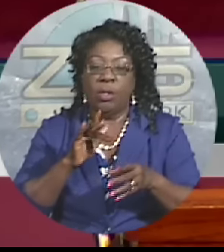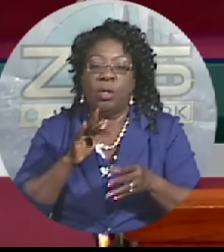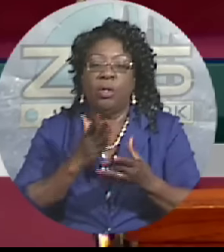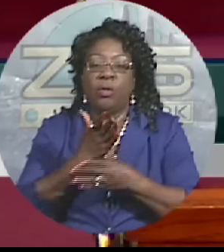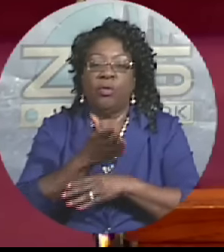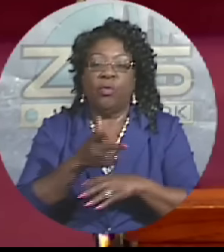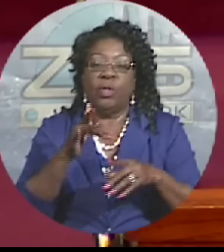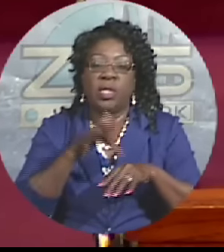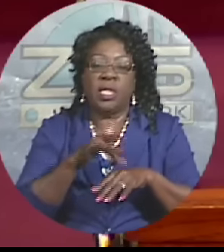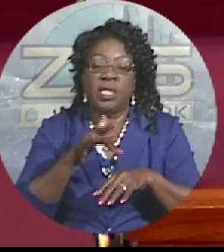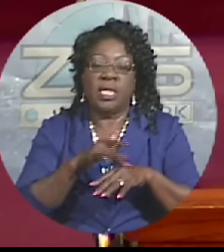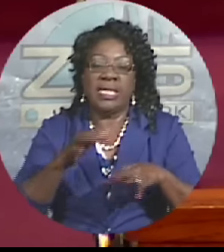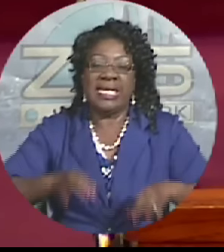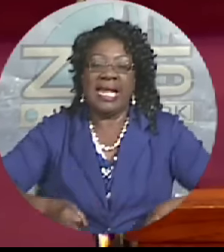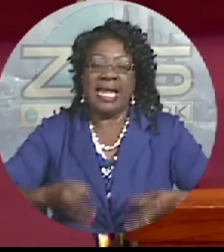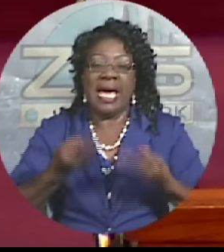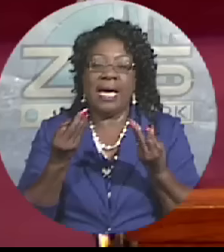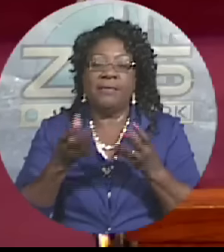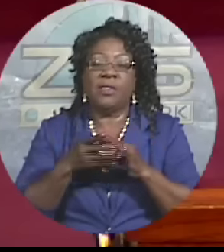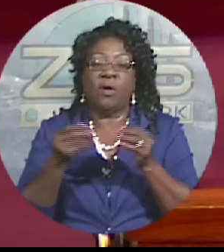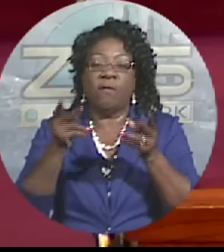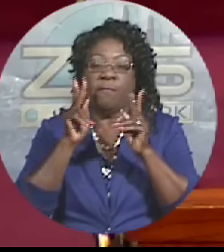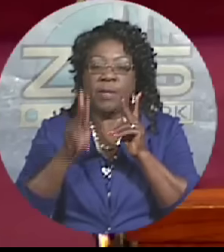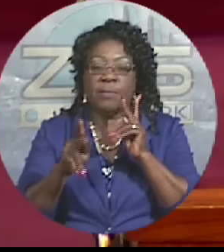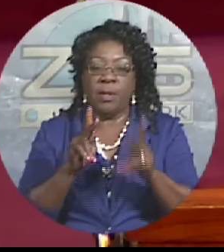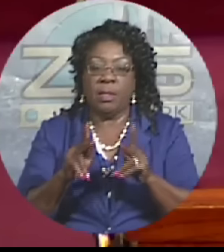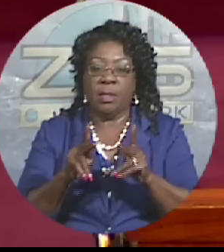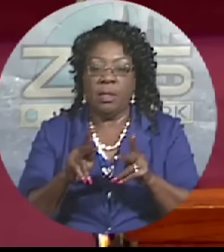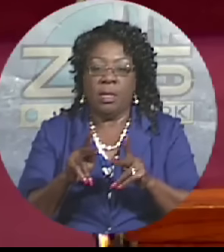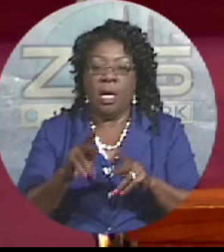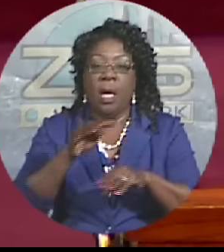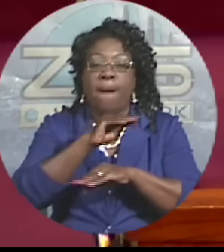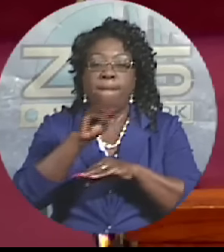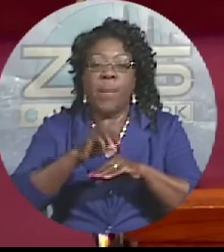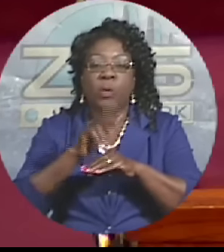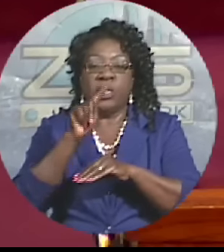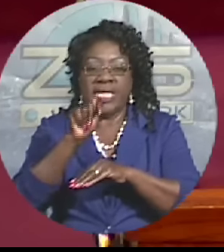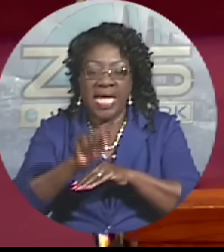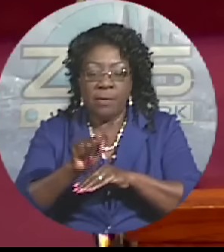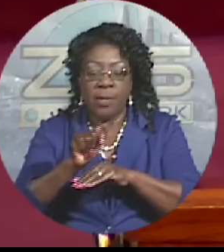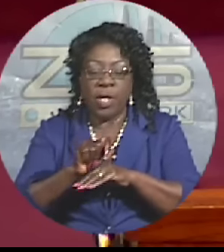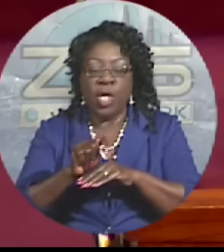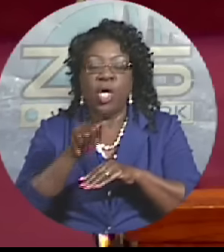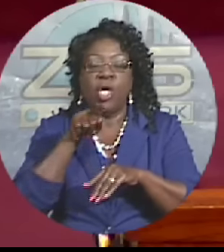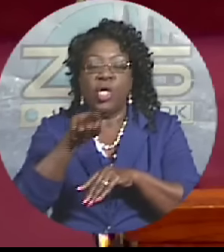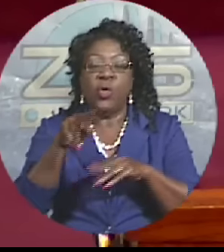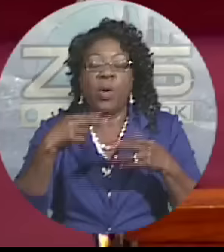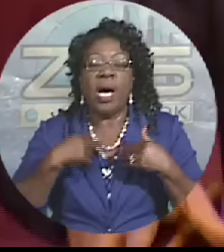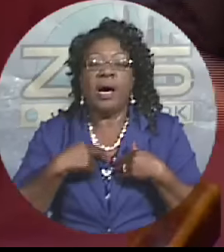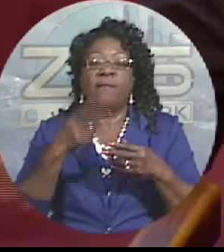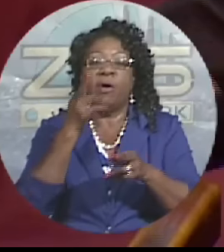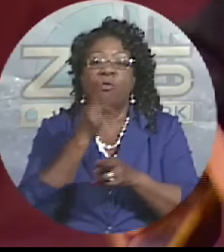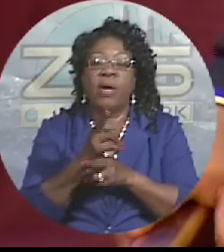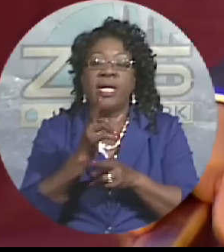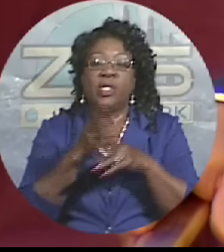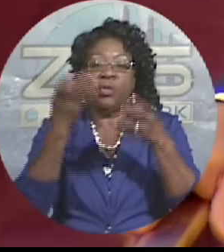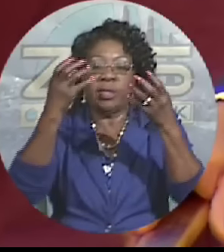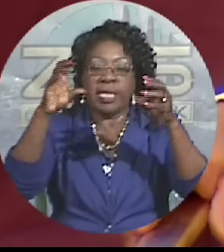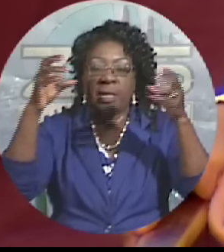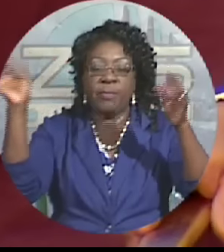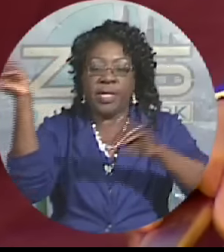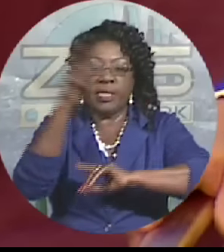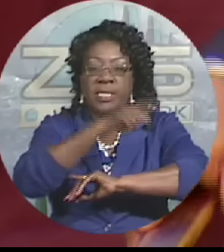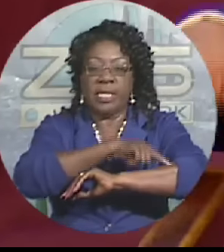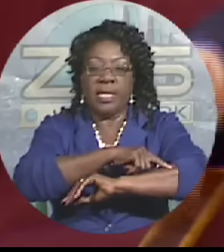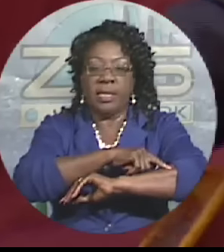of people. Mount Tabor, you have a right to celebrate today. Prime Minister the Honorable